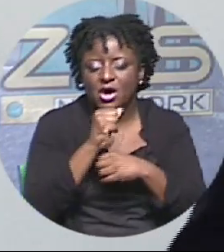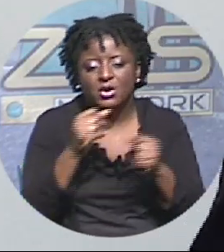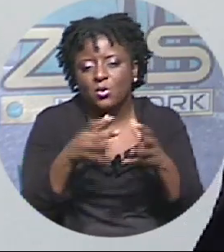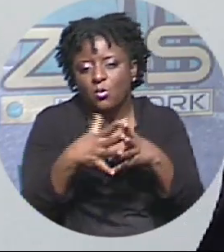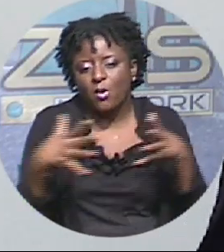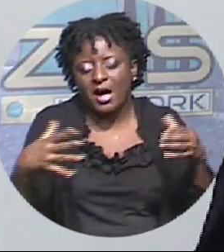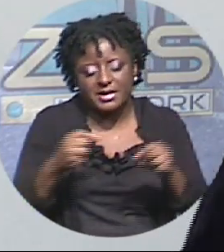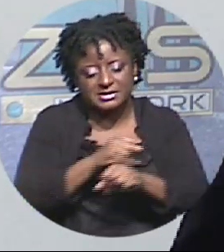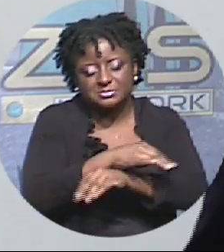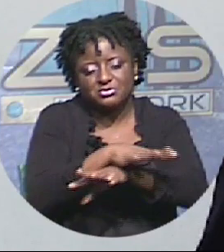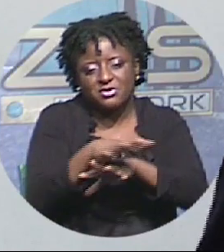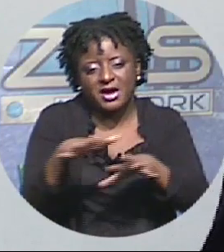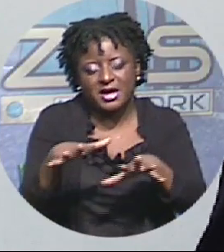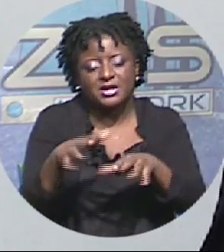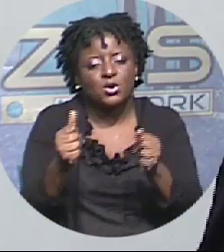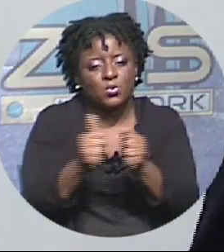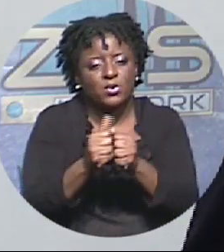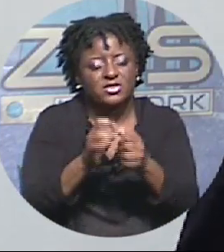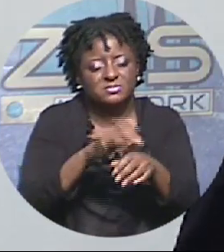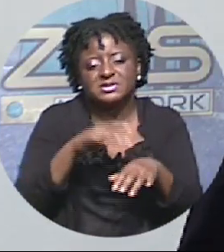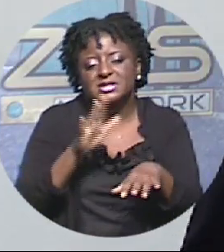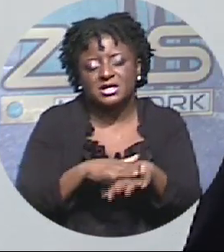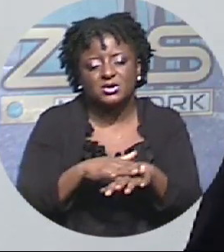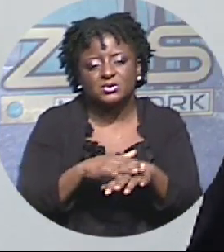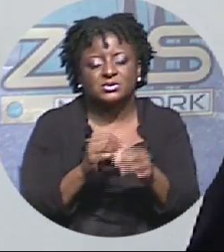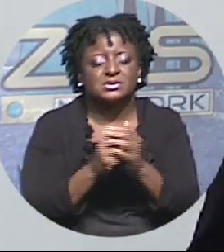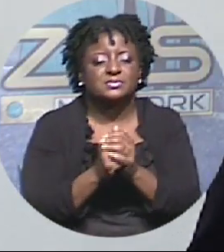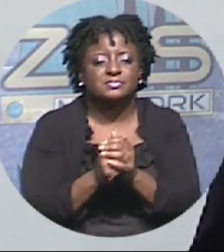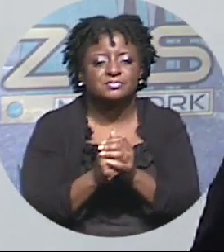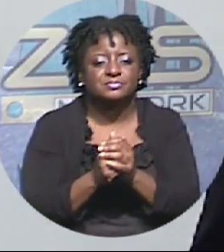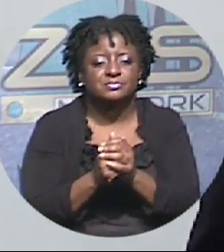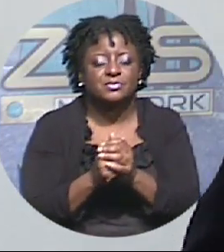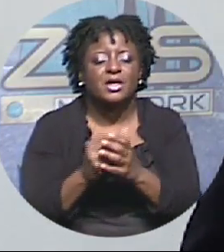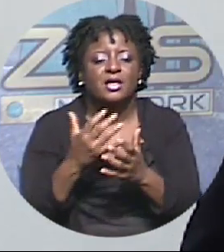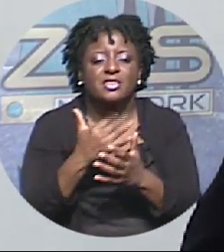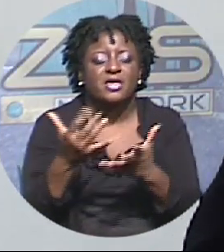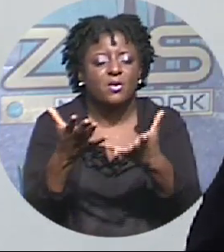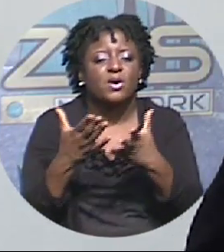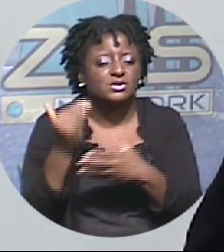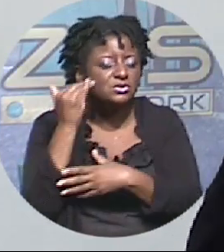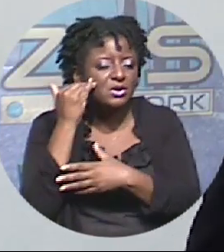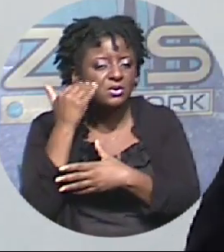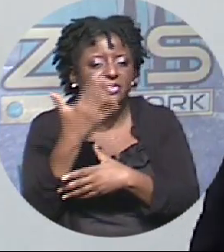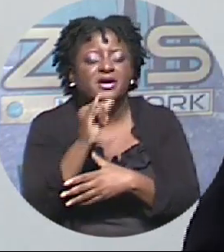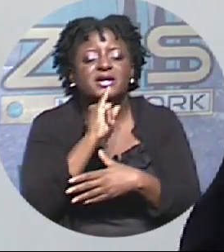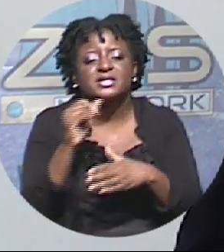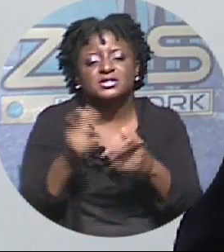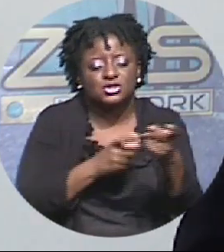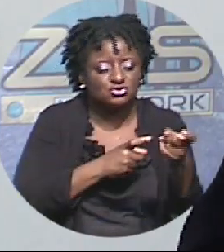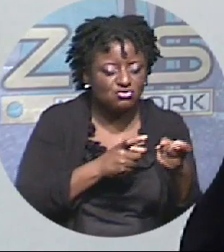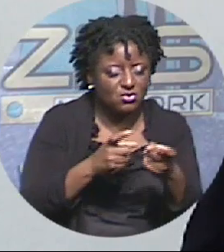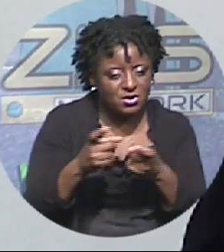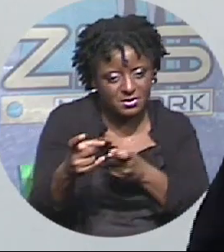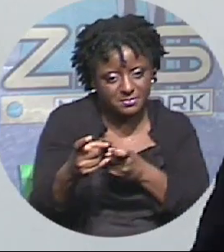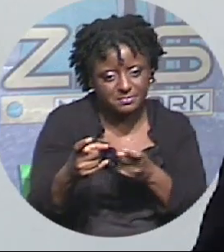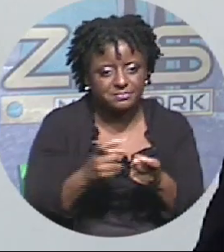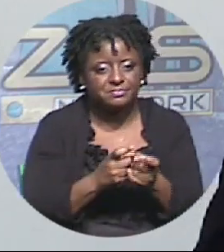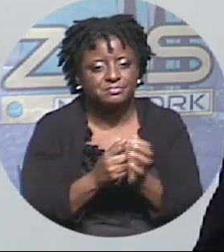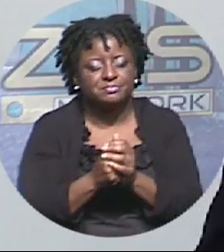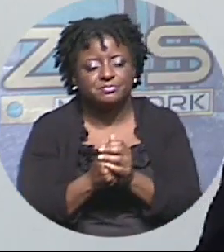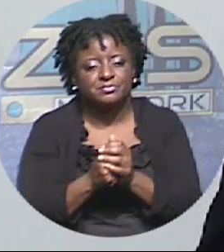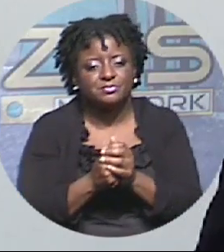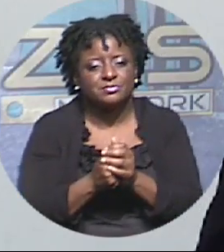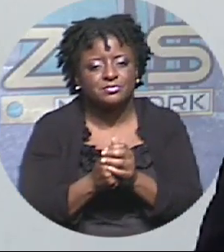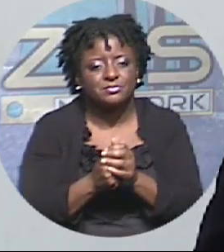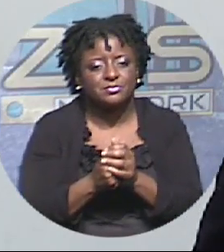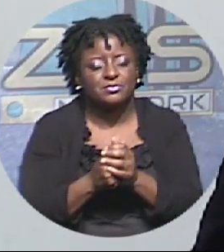with mosquitoes and mosquito bites probable. What they want to ensure is that there is control, and the control is being